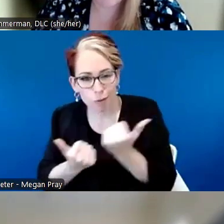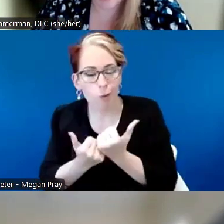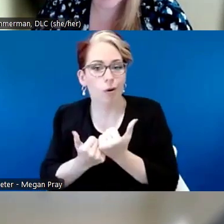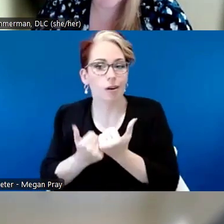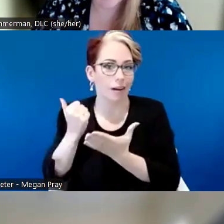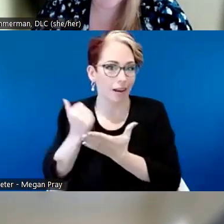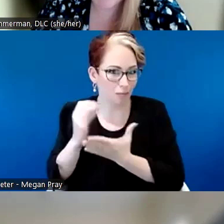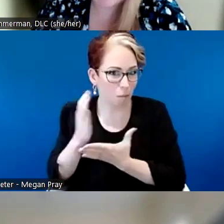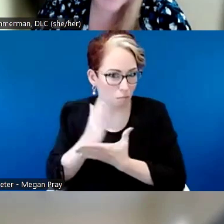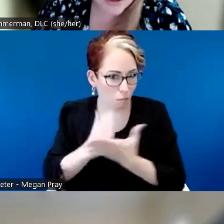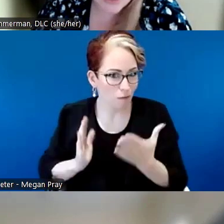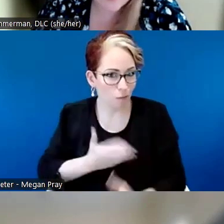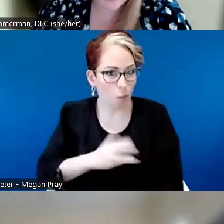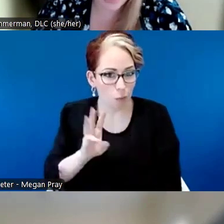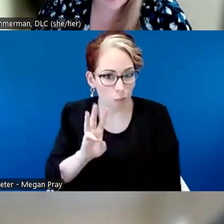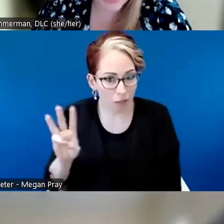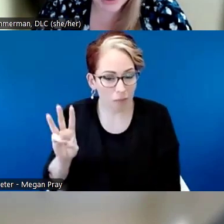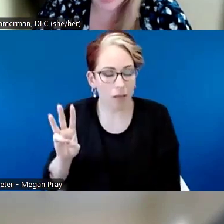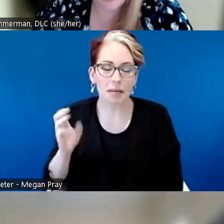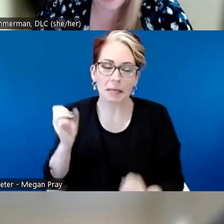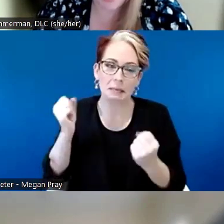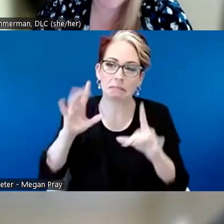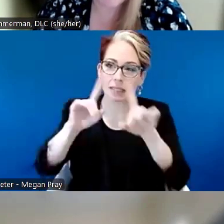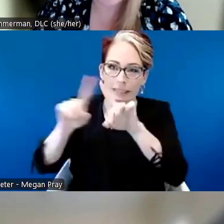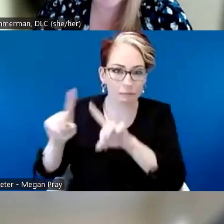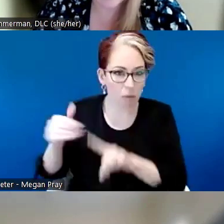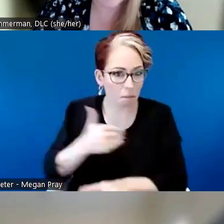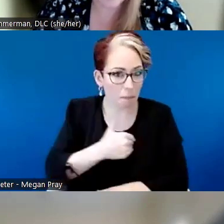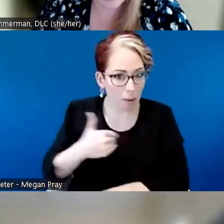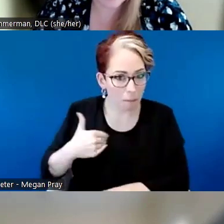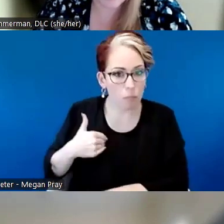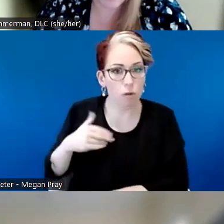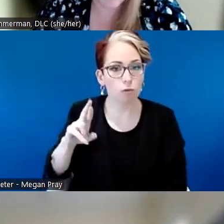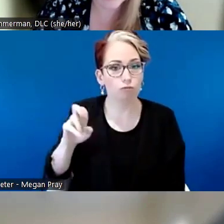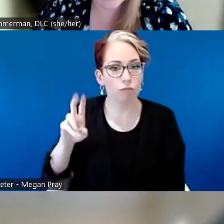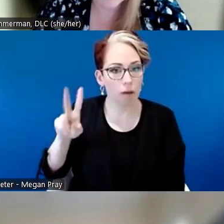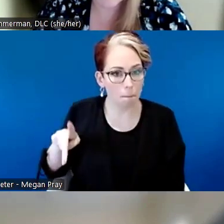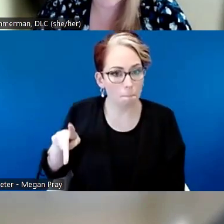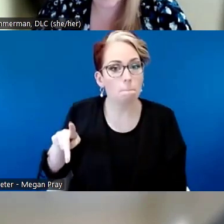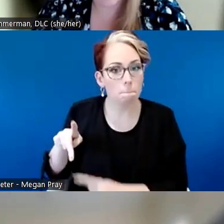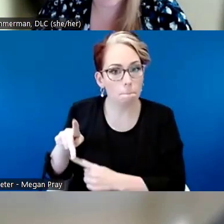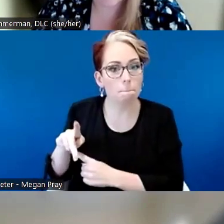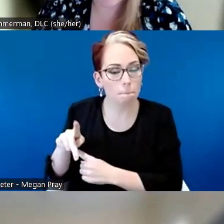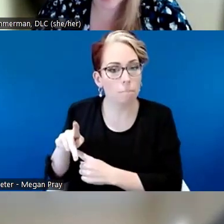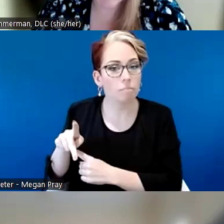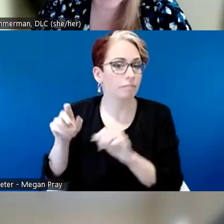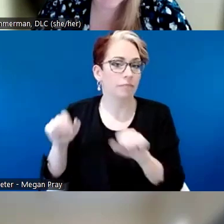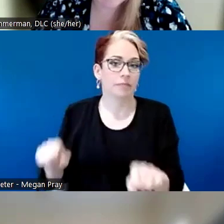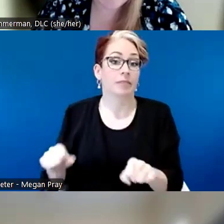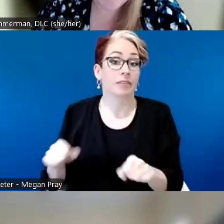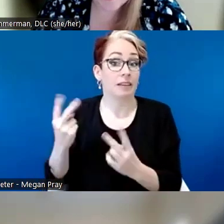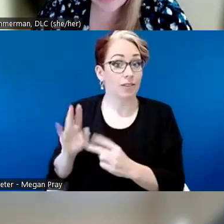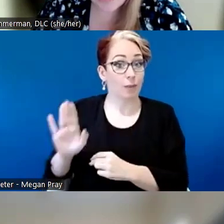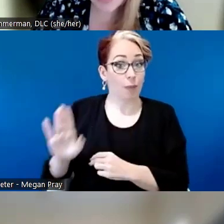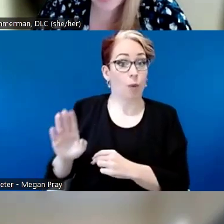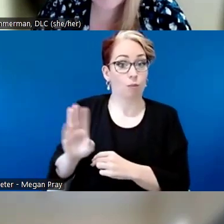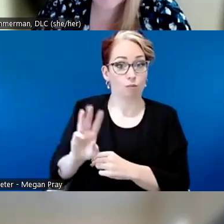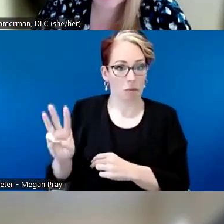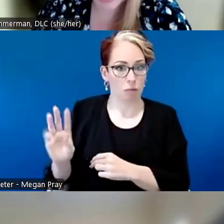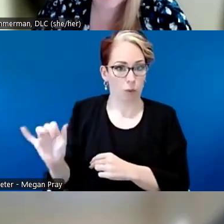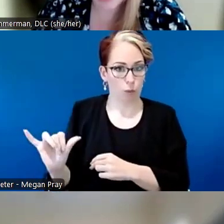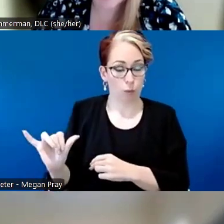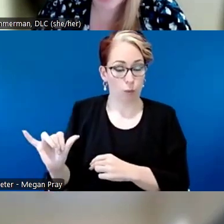We have lots of different members of REV UP, and you can always visit REV UP's website